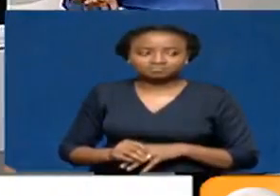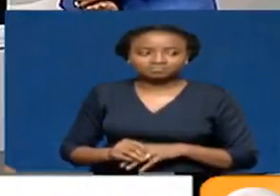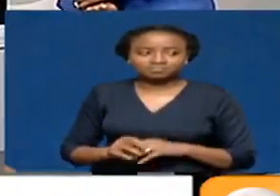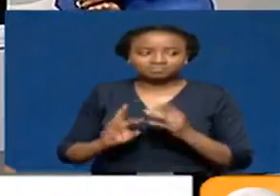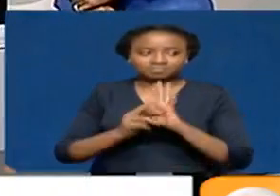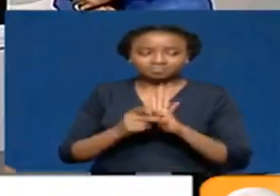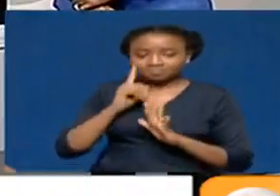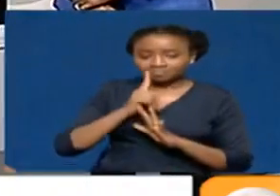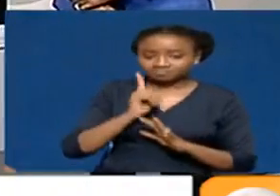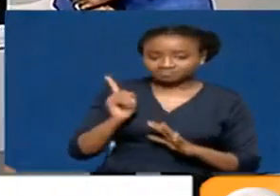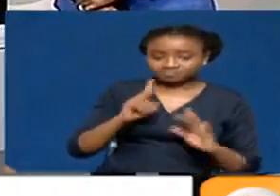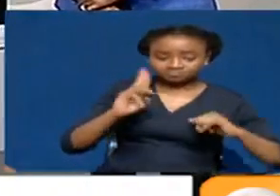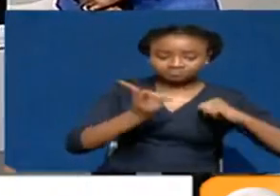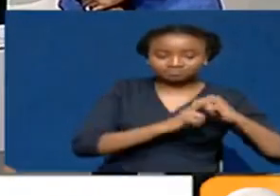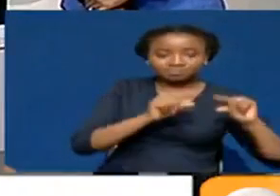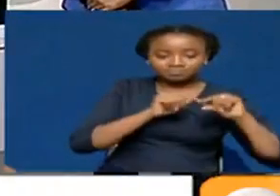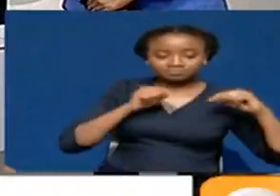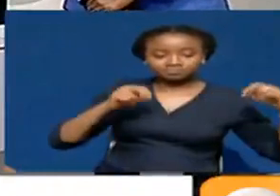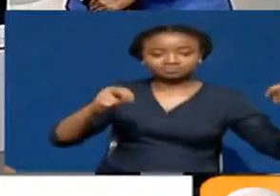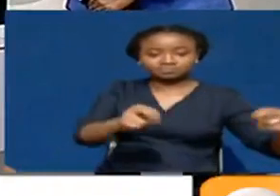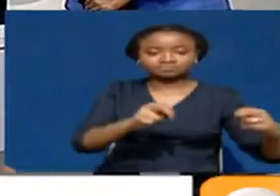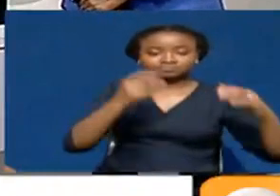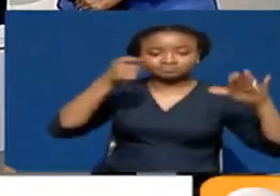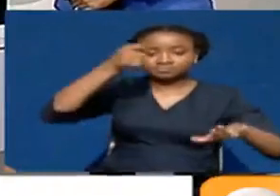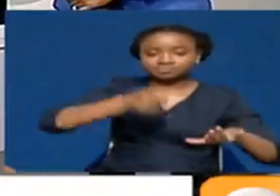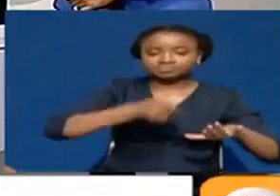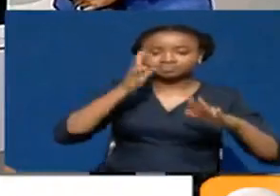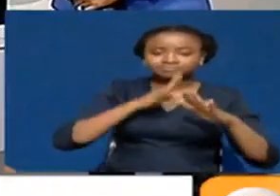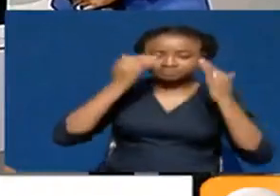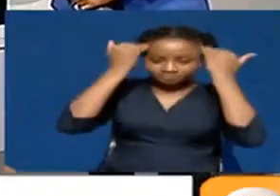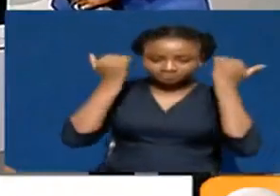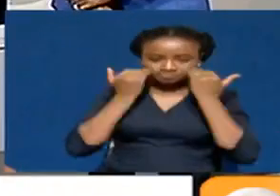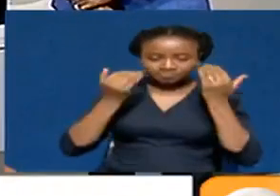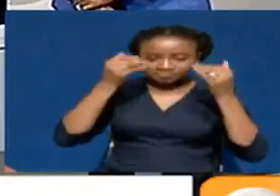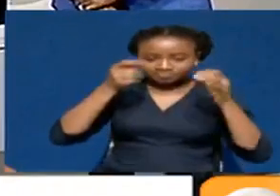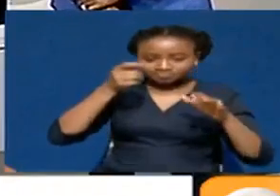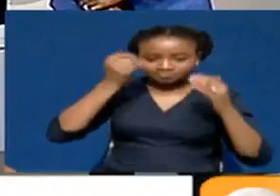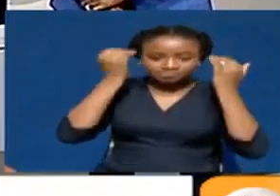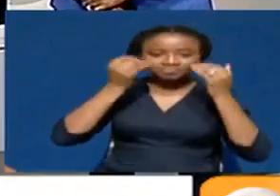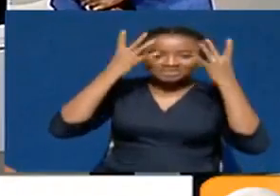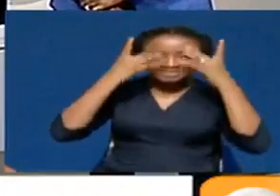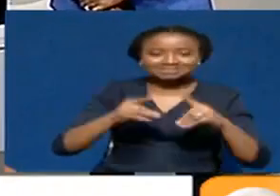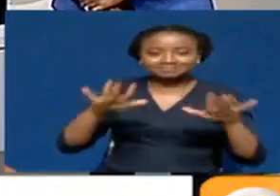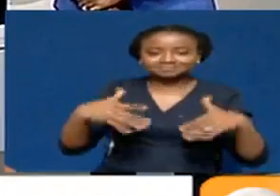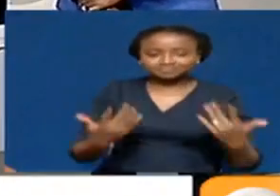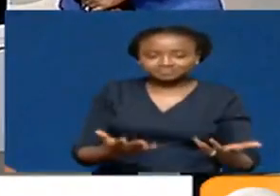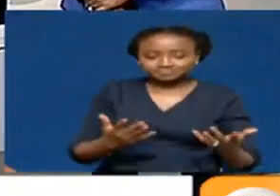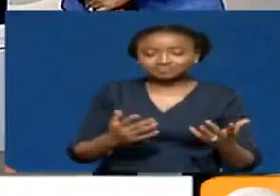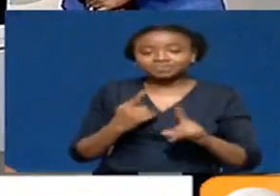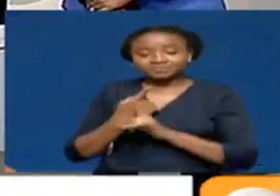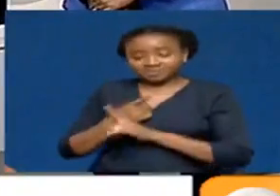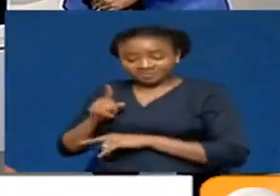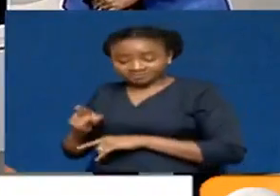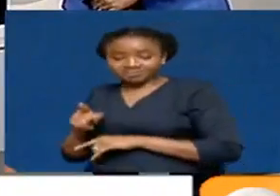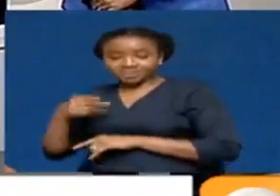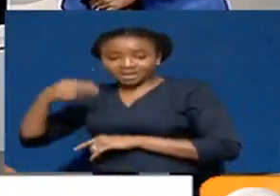this 7-judge bench make a decision? Now, of the 23 orders that were given by the High Court in their judgment,